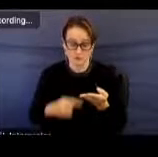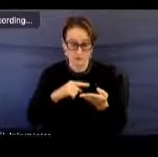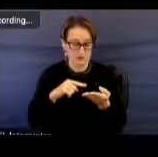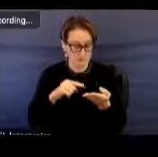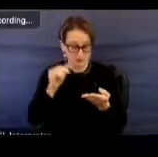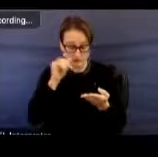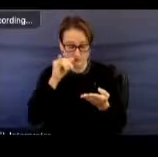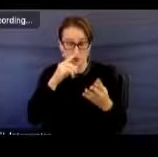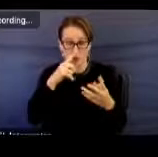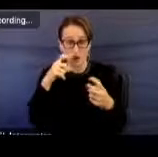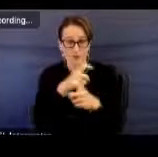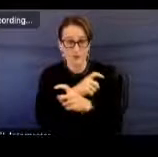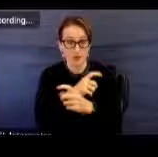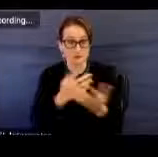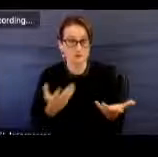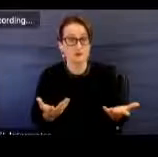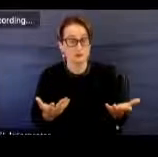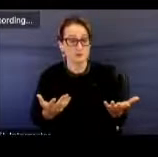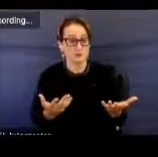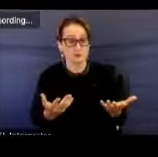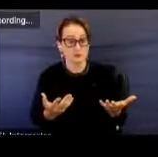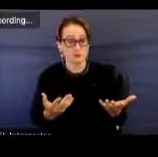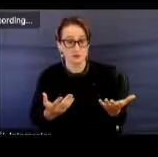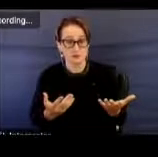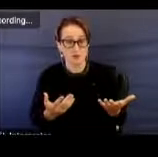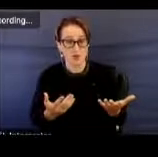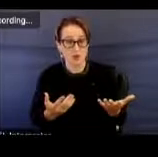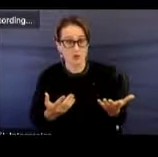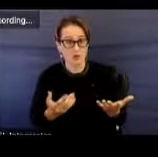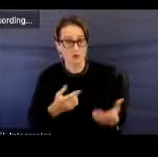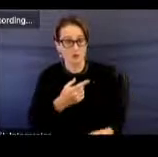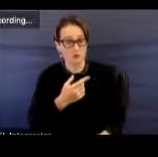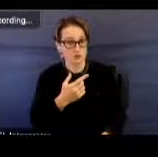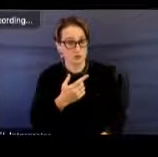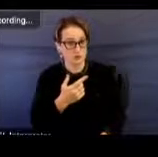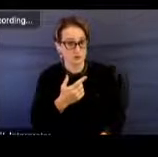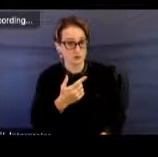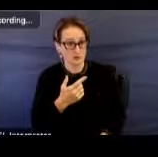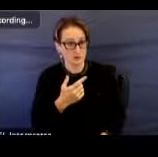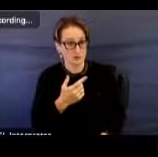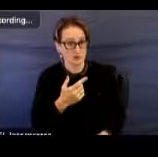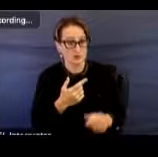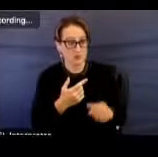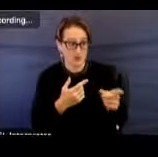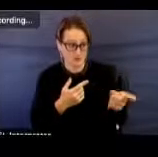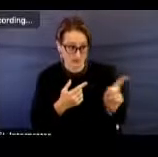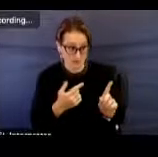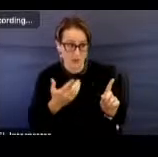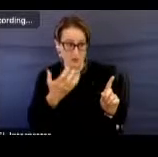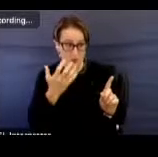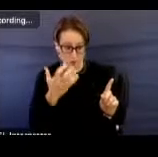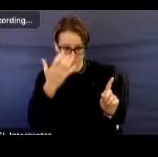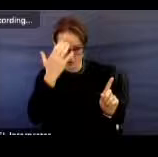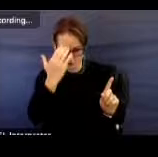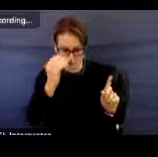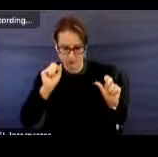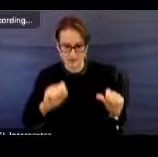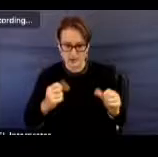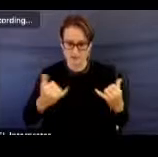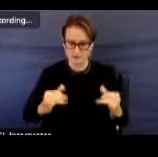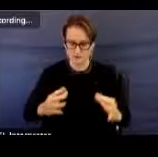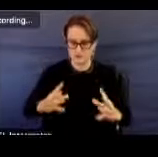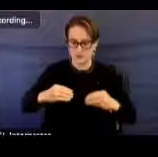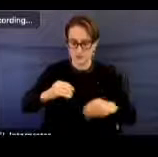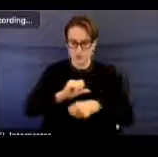So if it is just a matter of them assuring themselves that they can take on other work for the state, that seems fine.